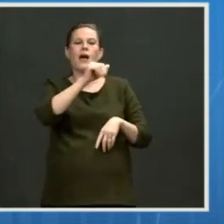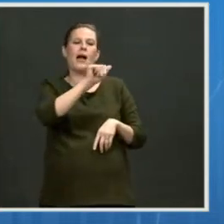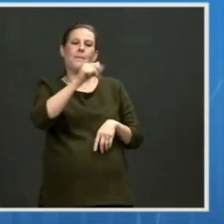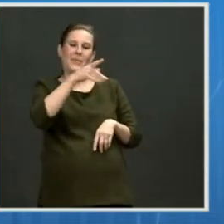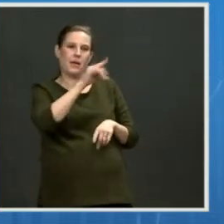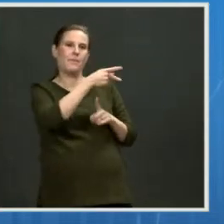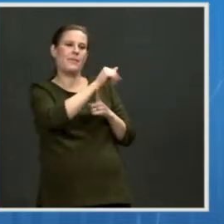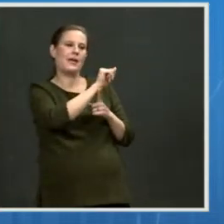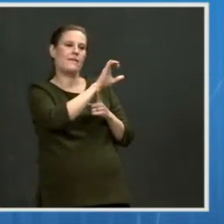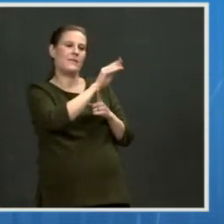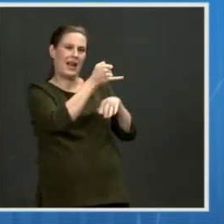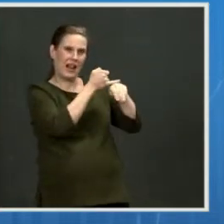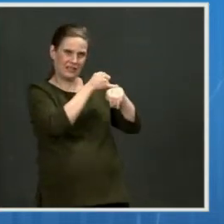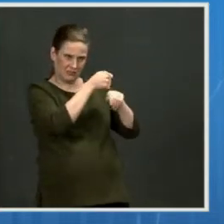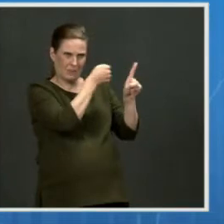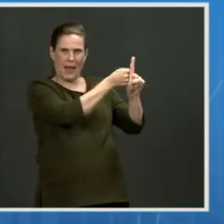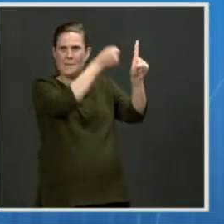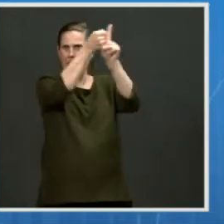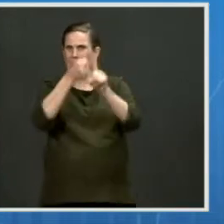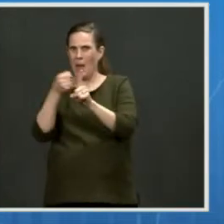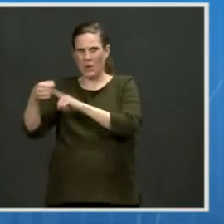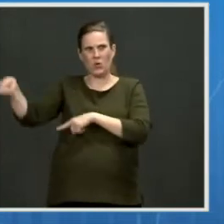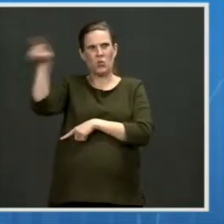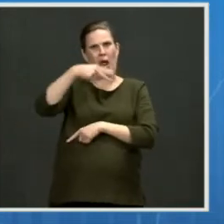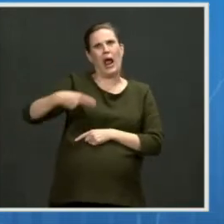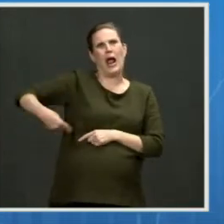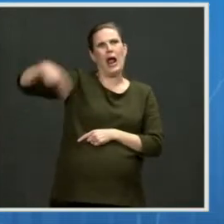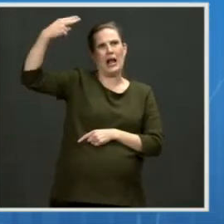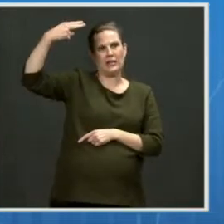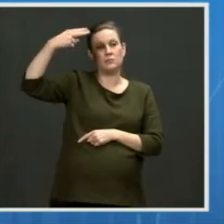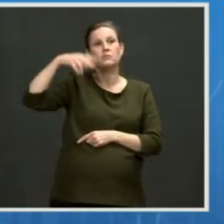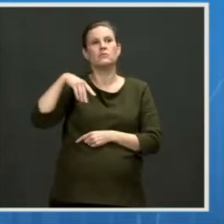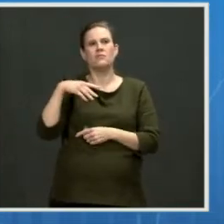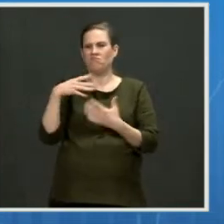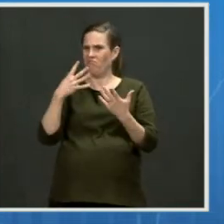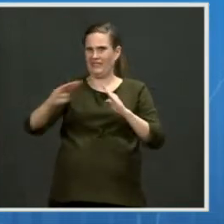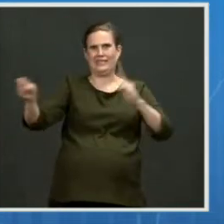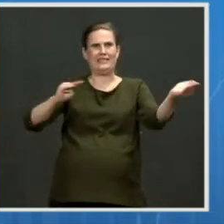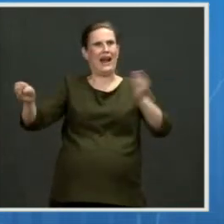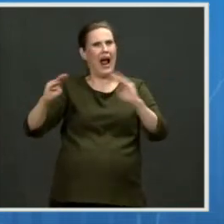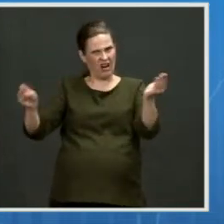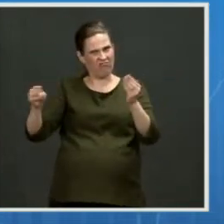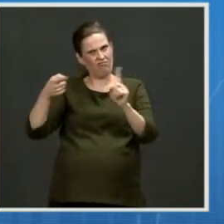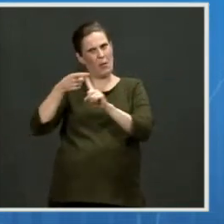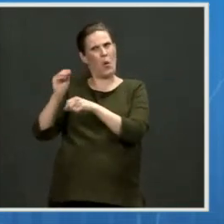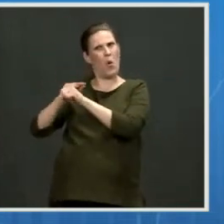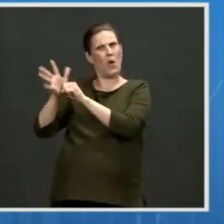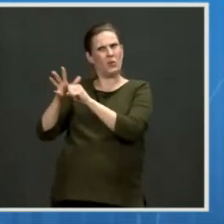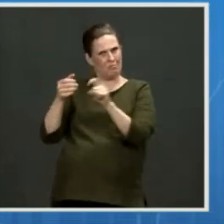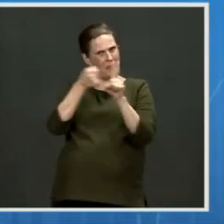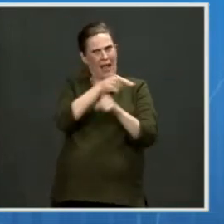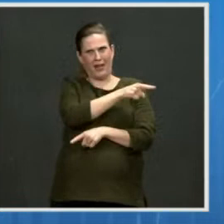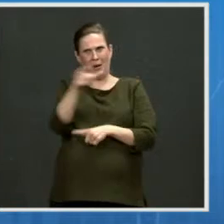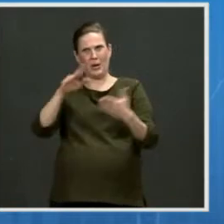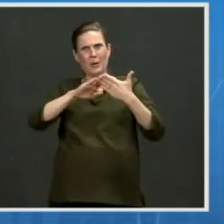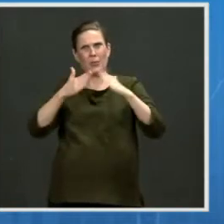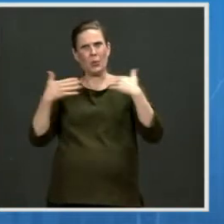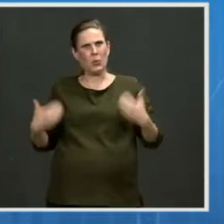non-Hispanic whites. In fact, among nearly all of these ethnic and racial minority groups,